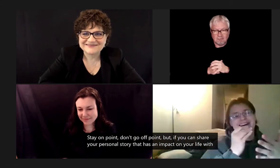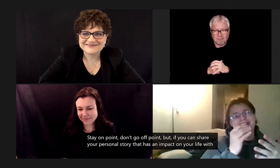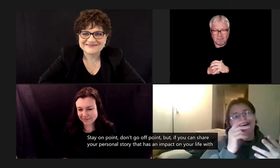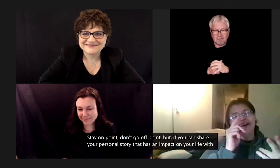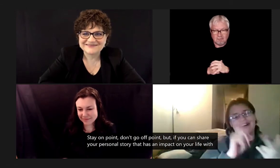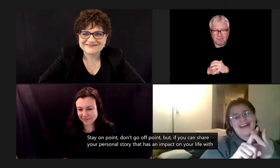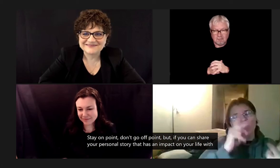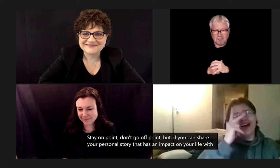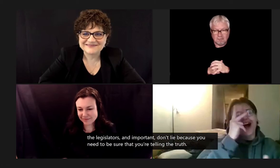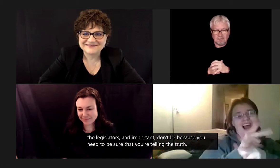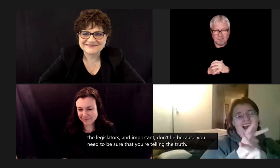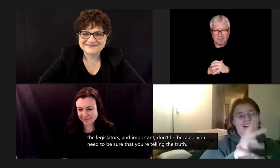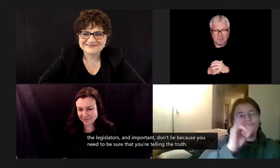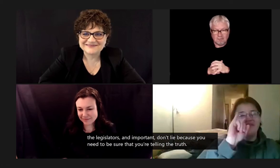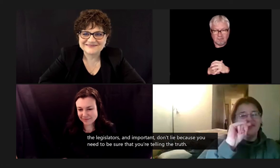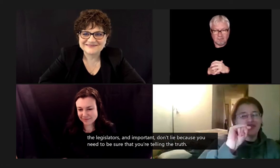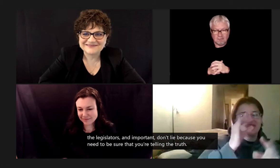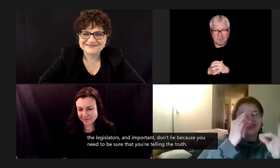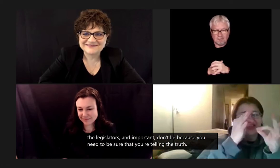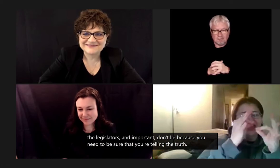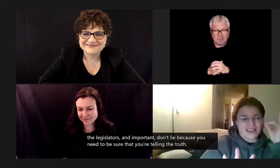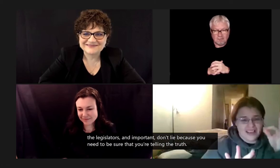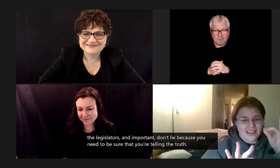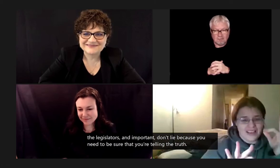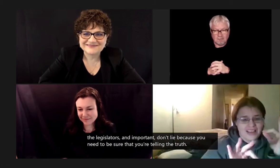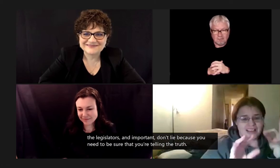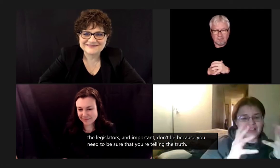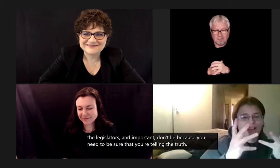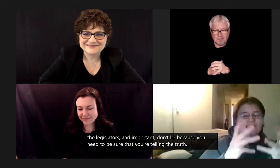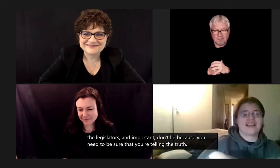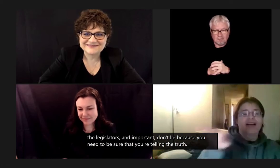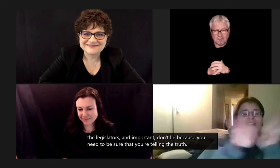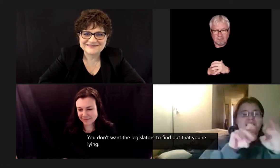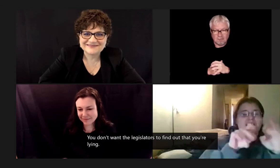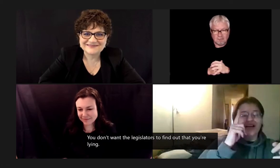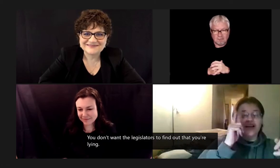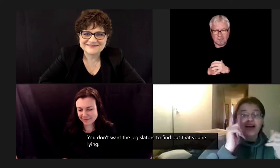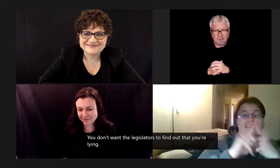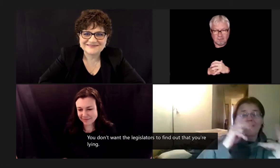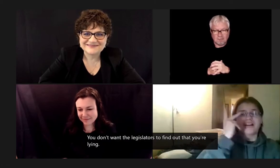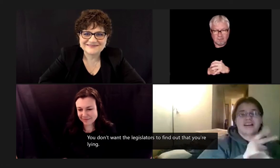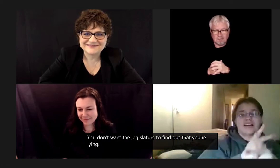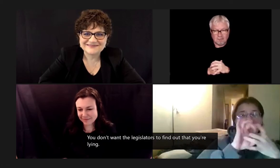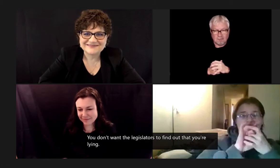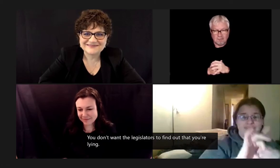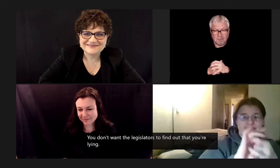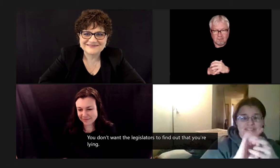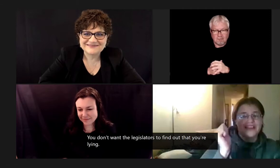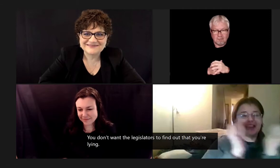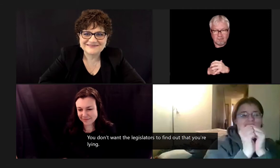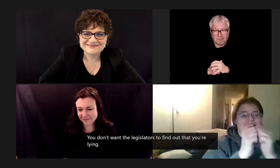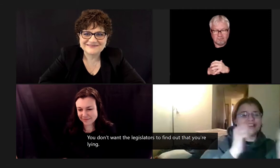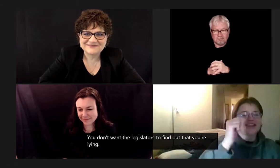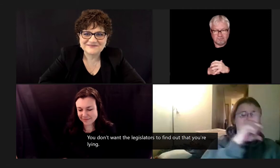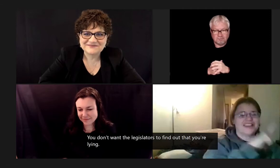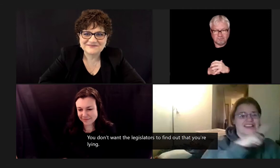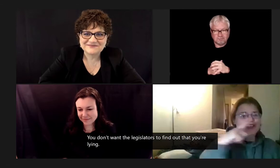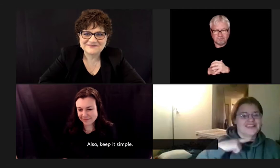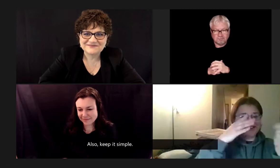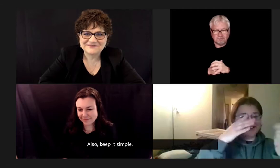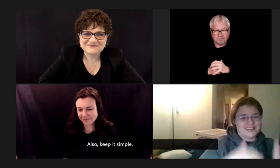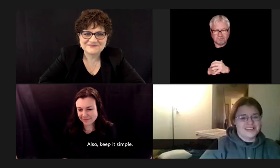the legislators to find out that you're lying. Also, keep it simple. It's very important